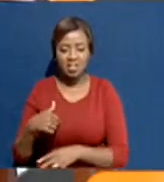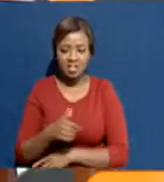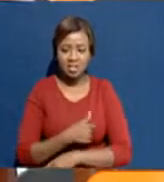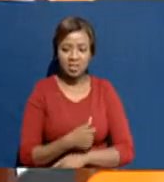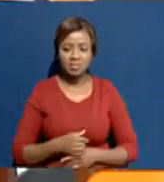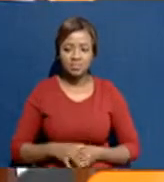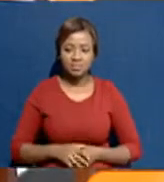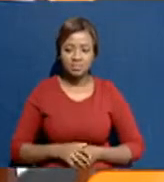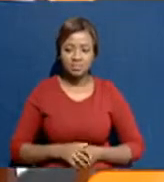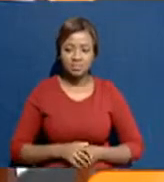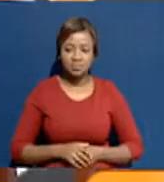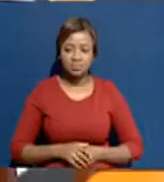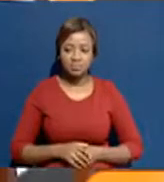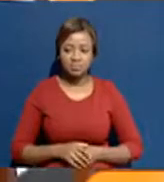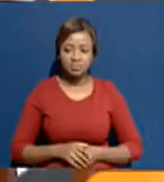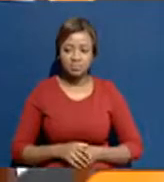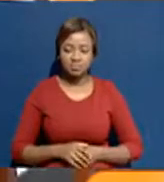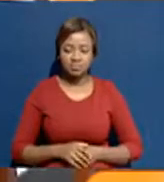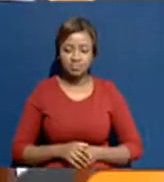we were publicly